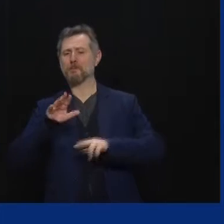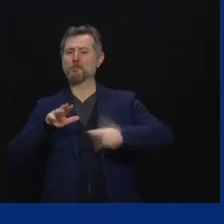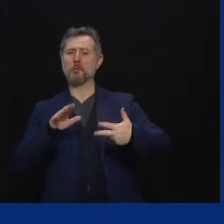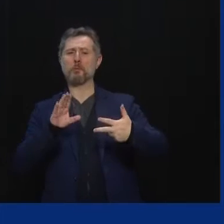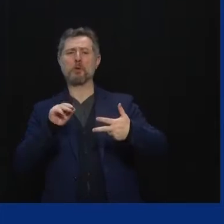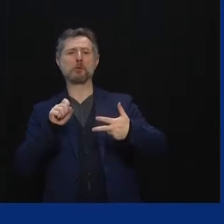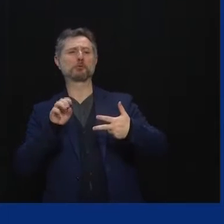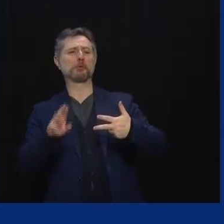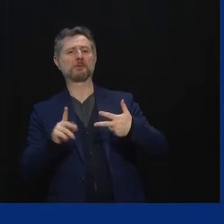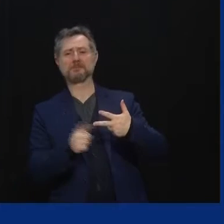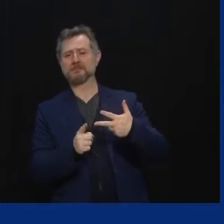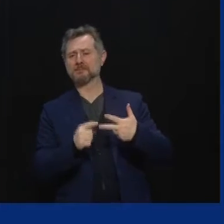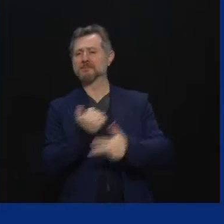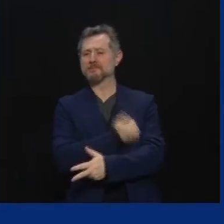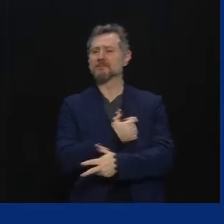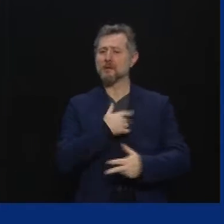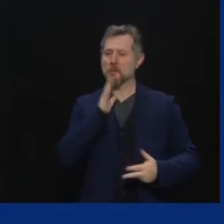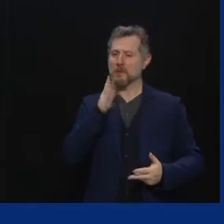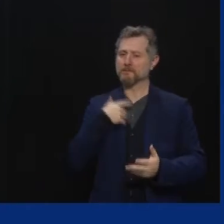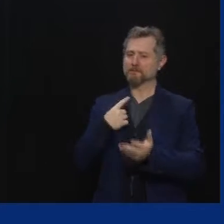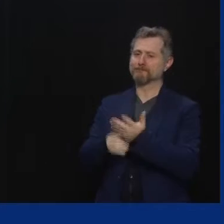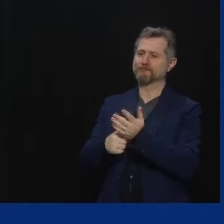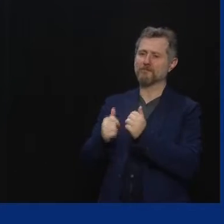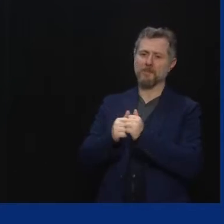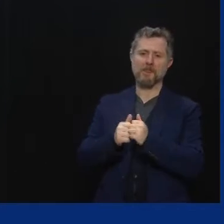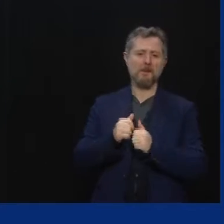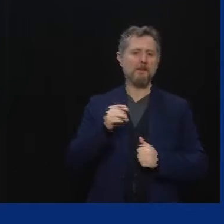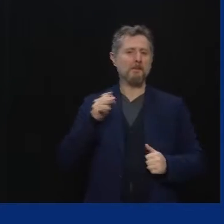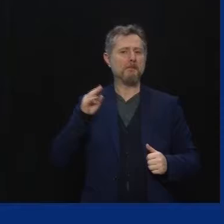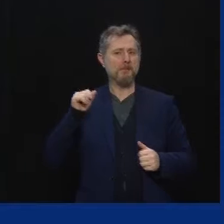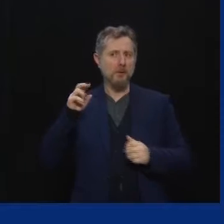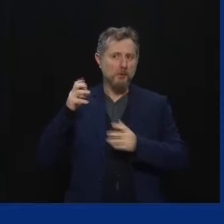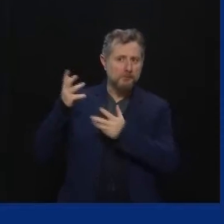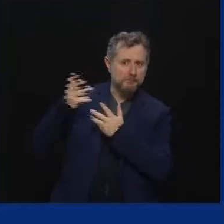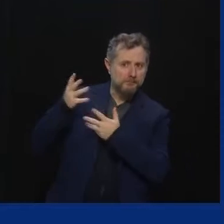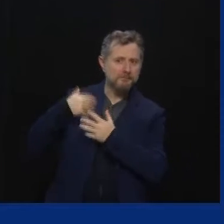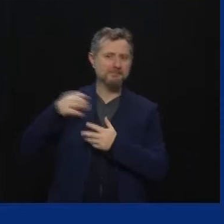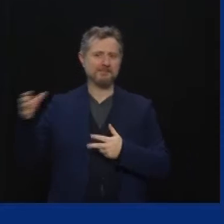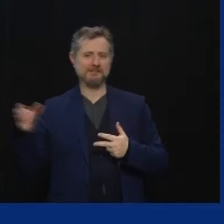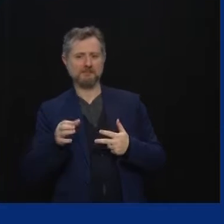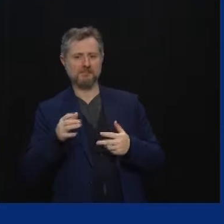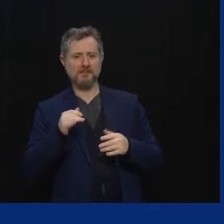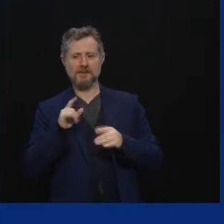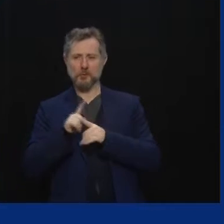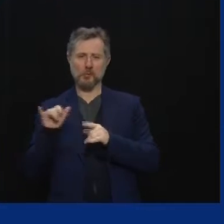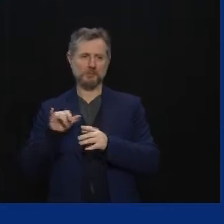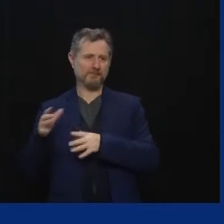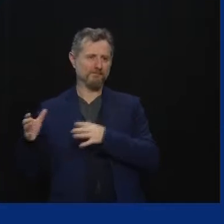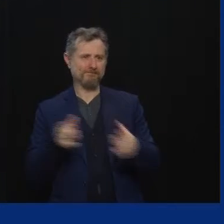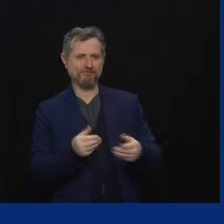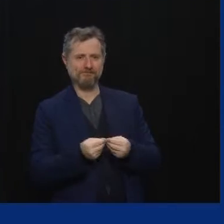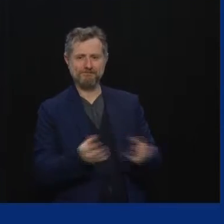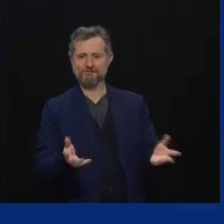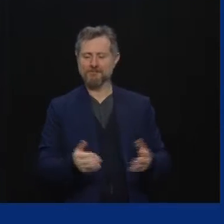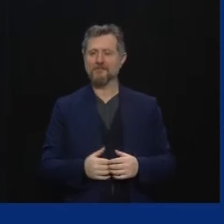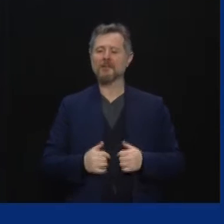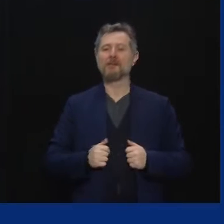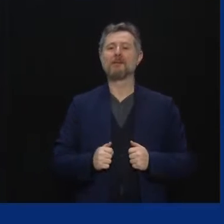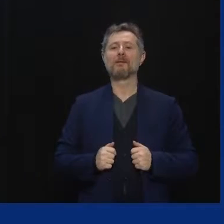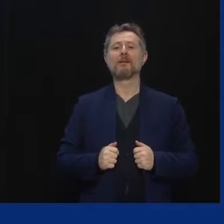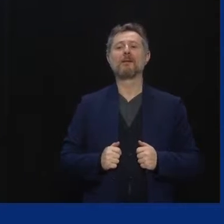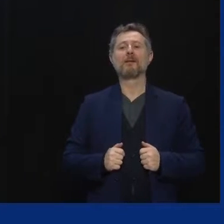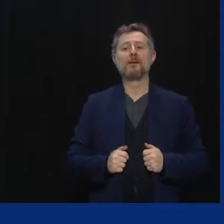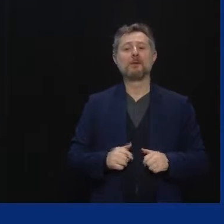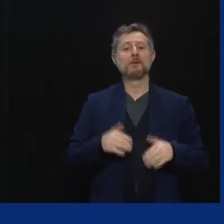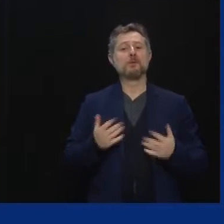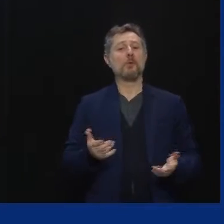federal government as well. Continuing to push the mass vaccination sites. We'll be talking about that, what we're doing ourselves, but also the pediatric vaccines,